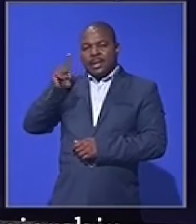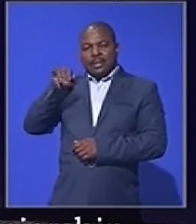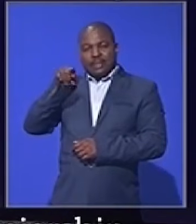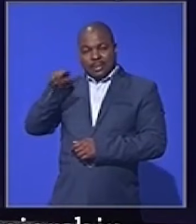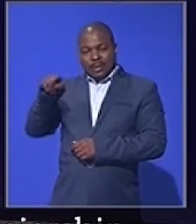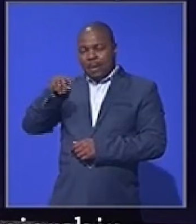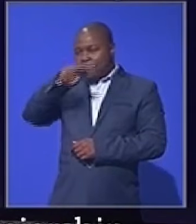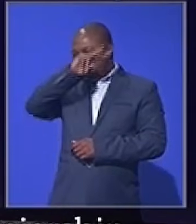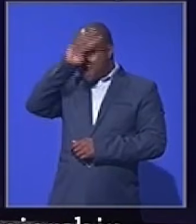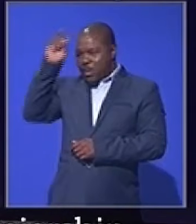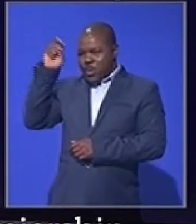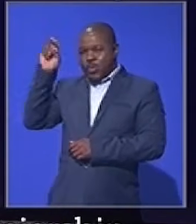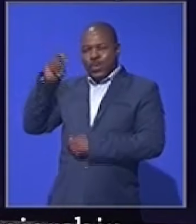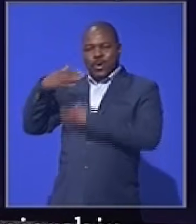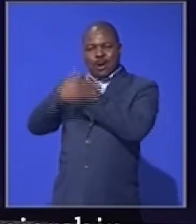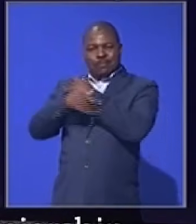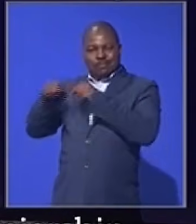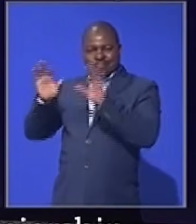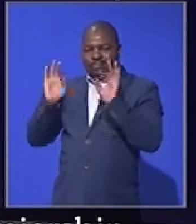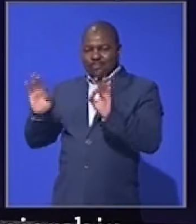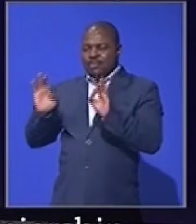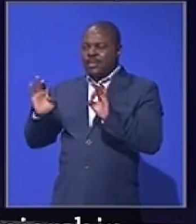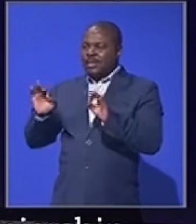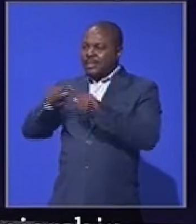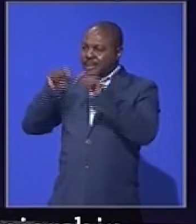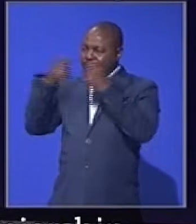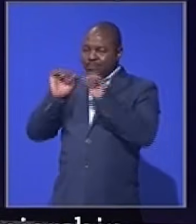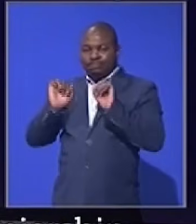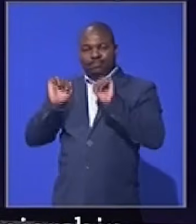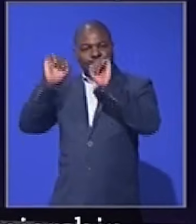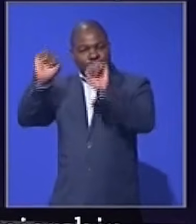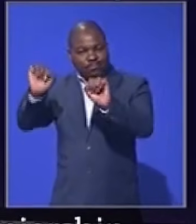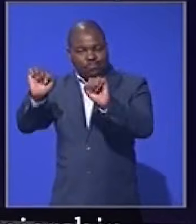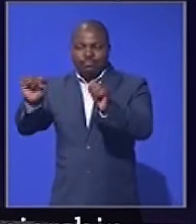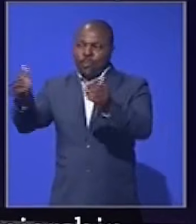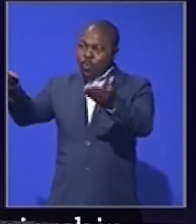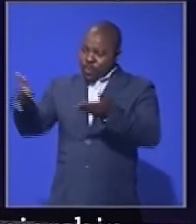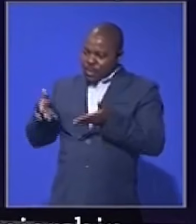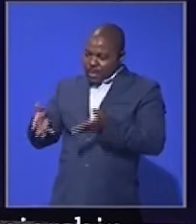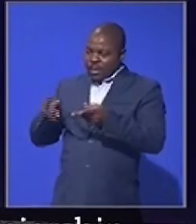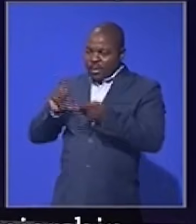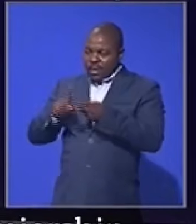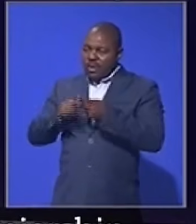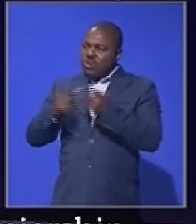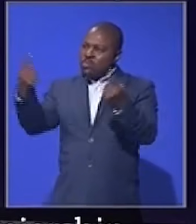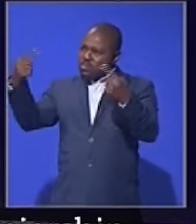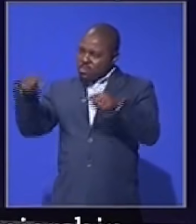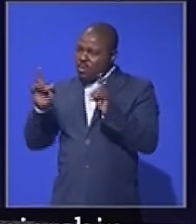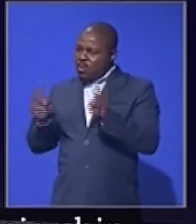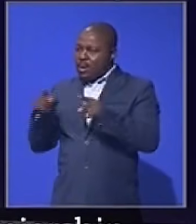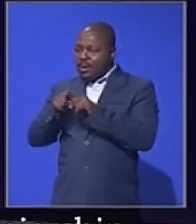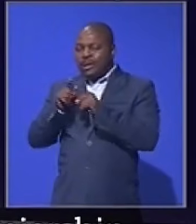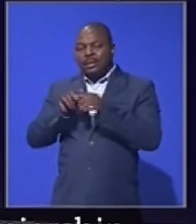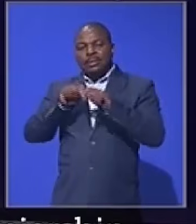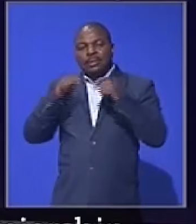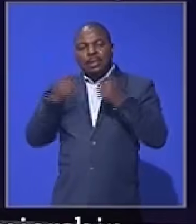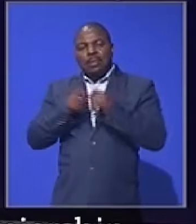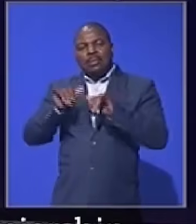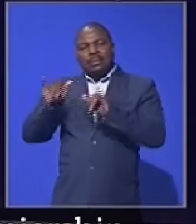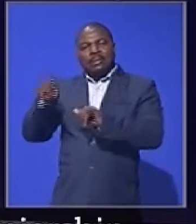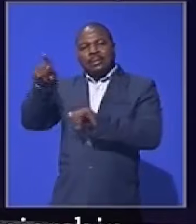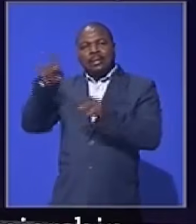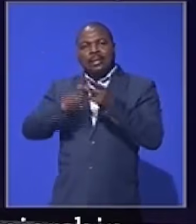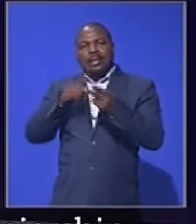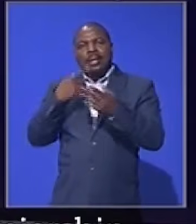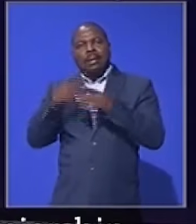sa lena se amogeleng se supporting e tlang go dipapading ke sehlopha sa go dula kua ga gona le kgona